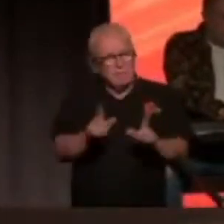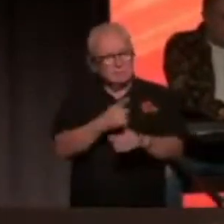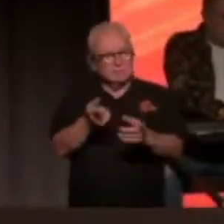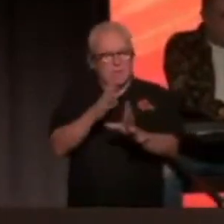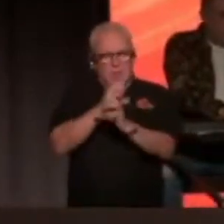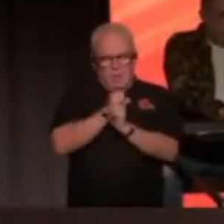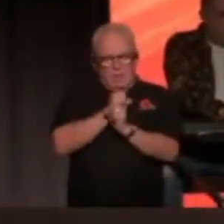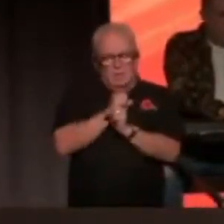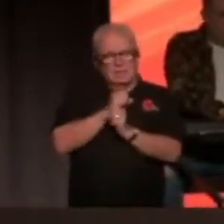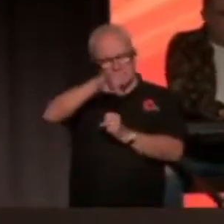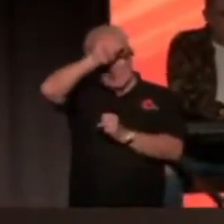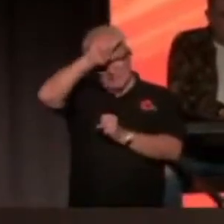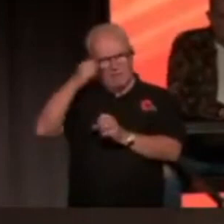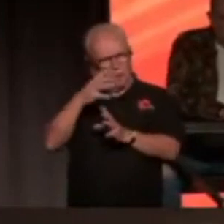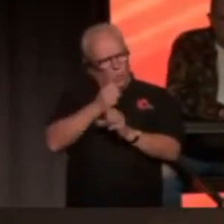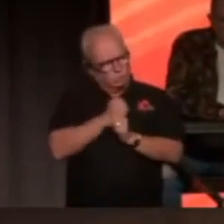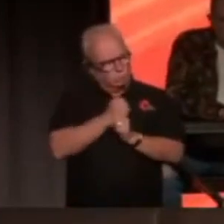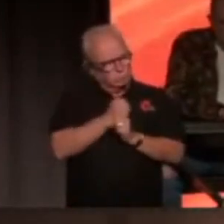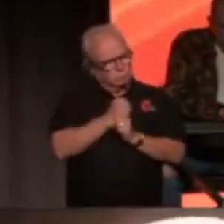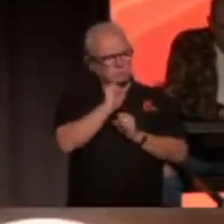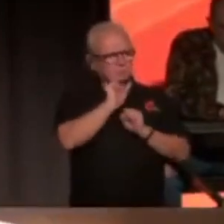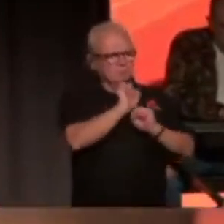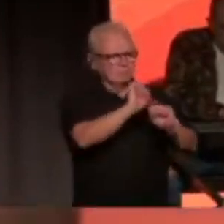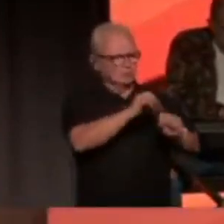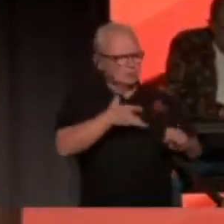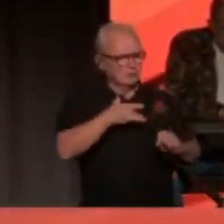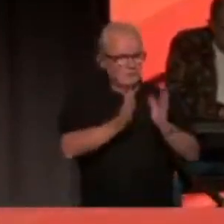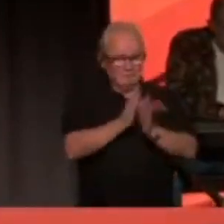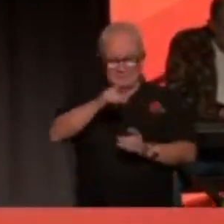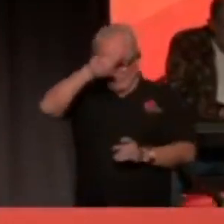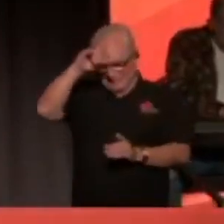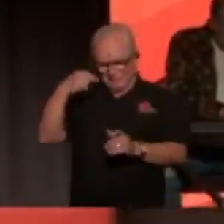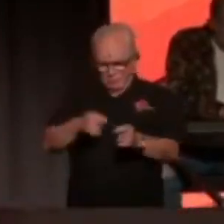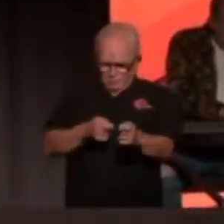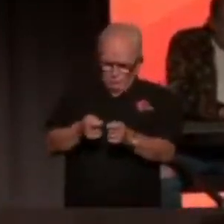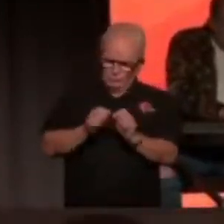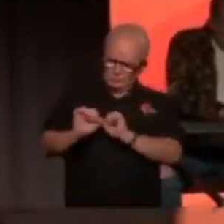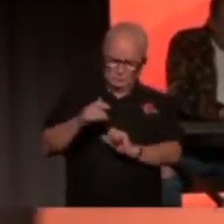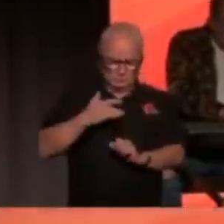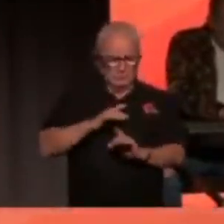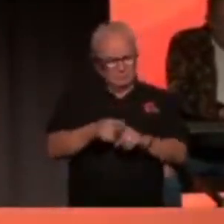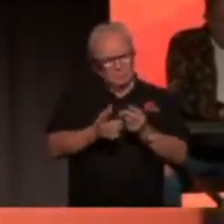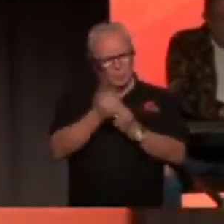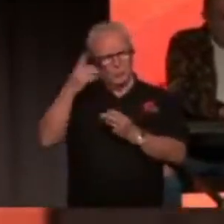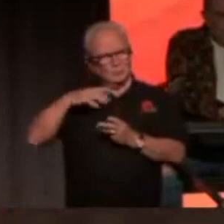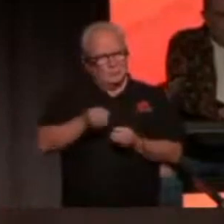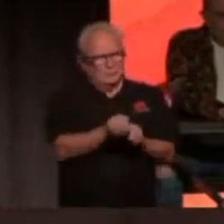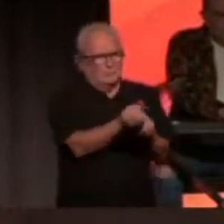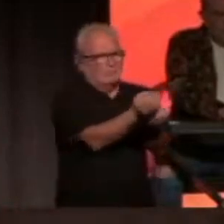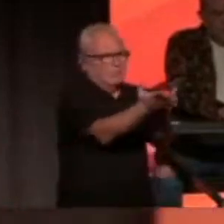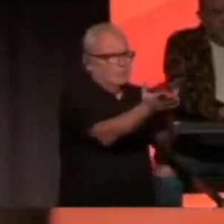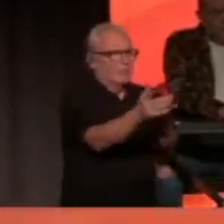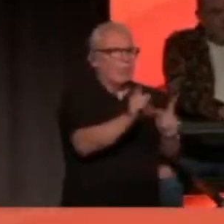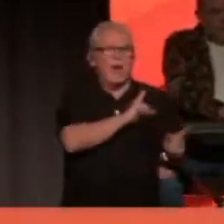But devil has a hold on your life. You've got place on him. He's got place. And God wants you to let them go. God came to set